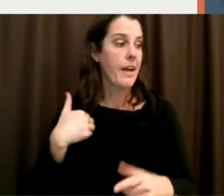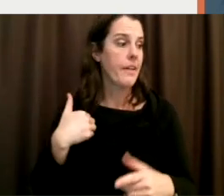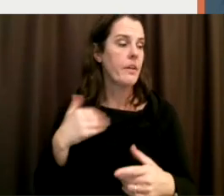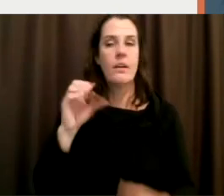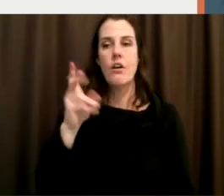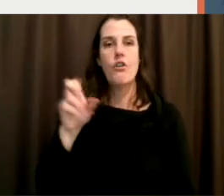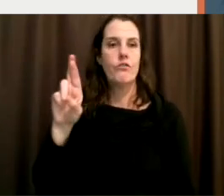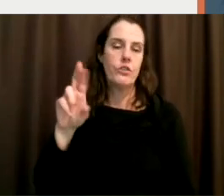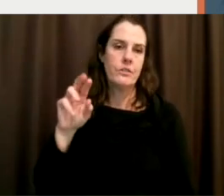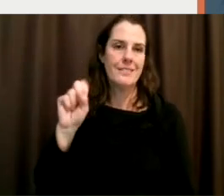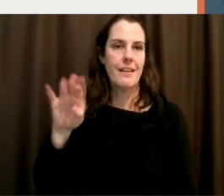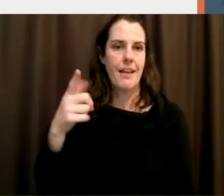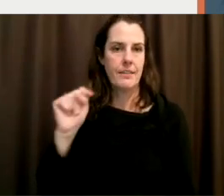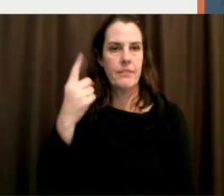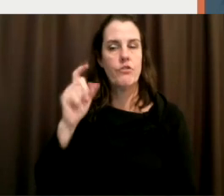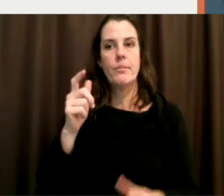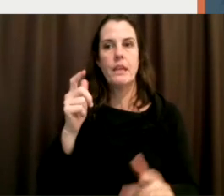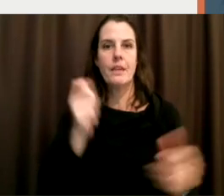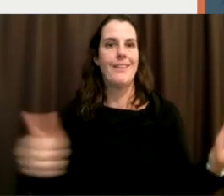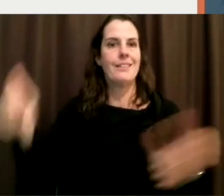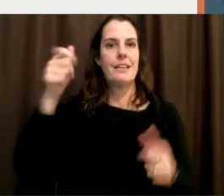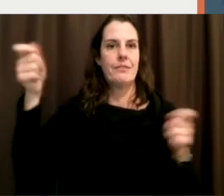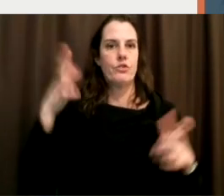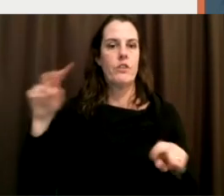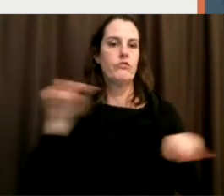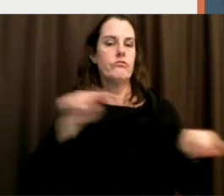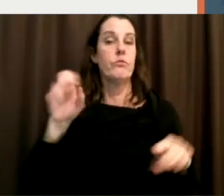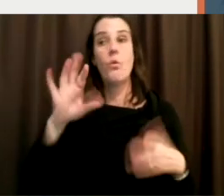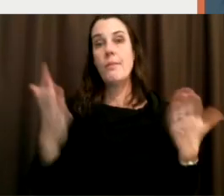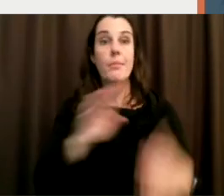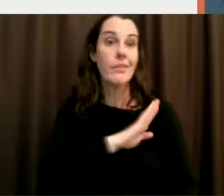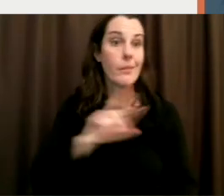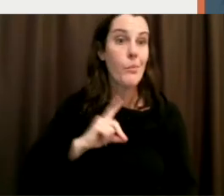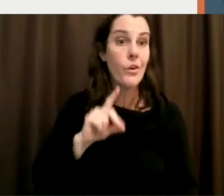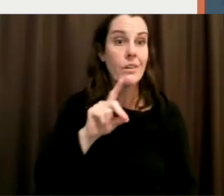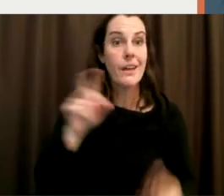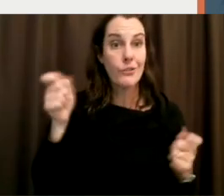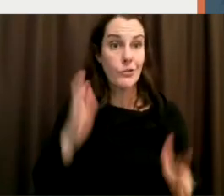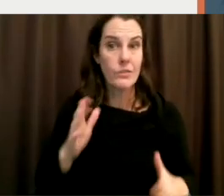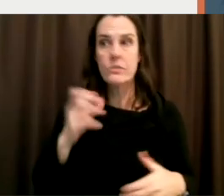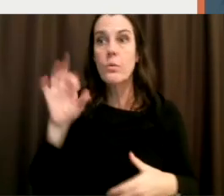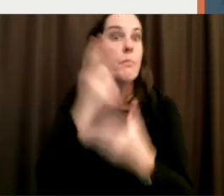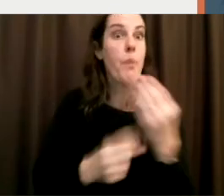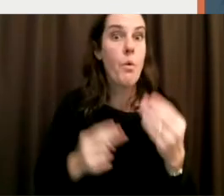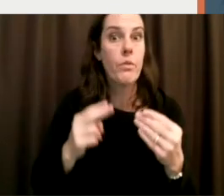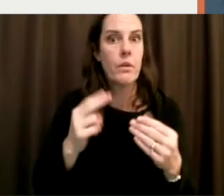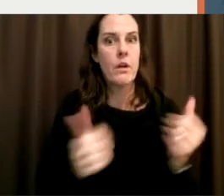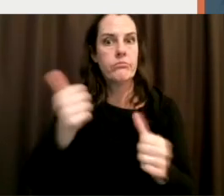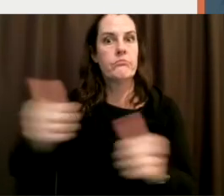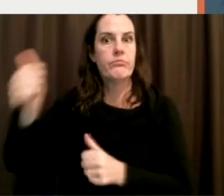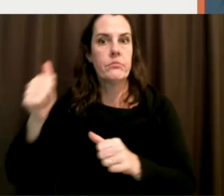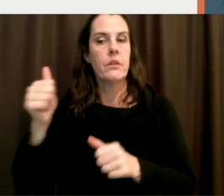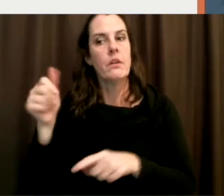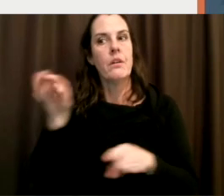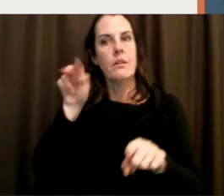oversight from the executive director or the board of directors or both. And some of those individuals ideally should have some knowledge